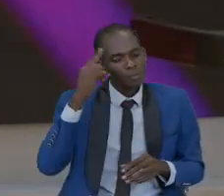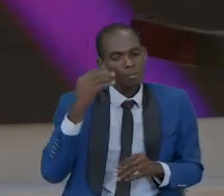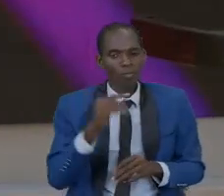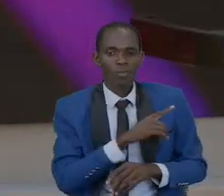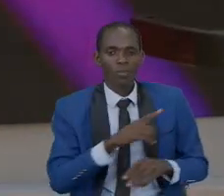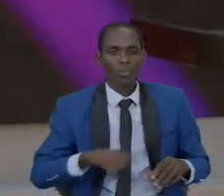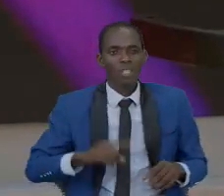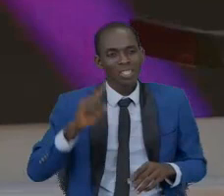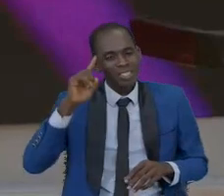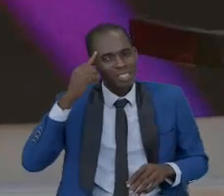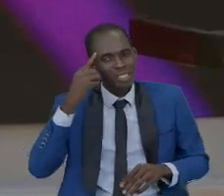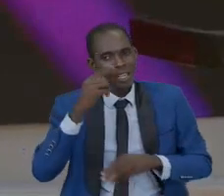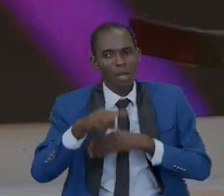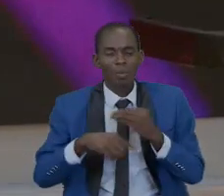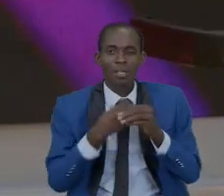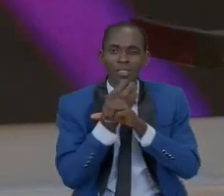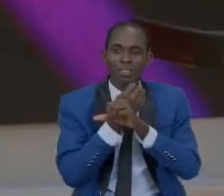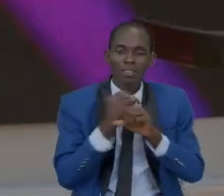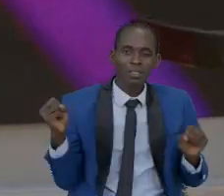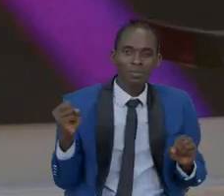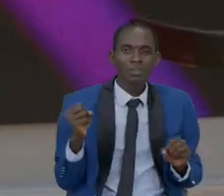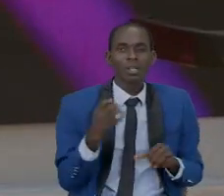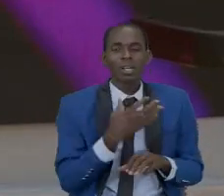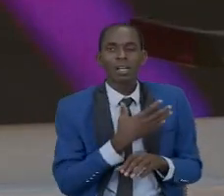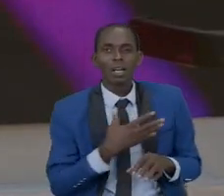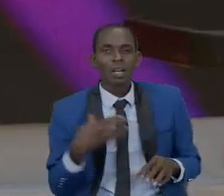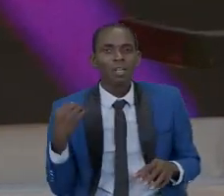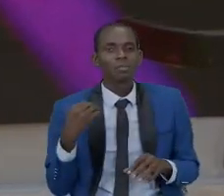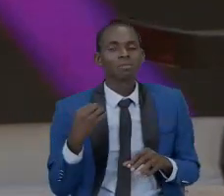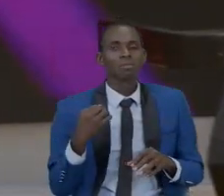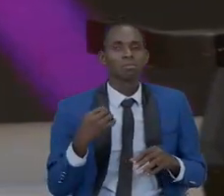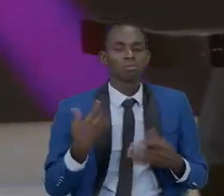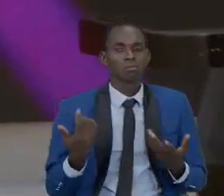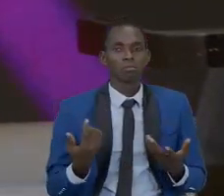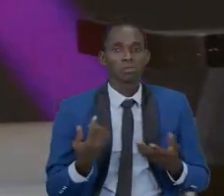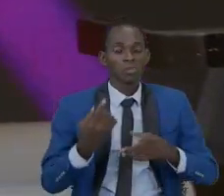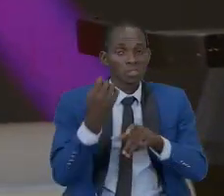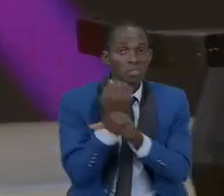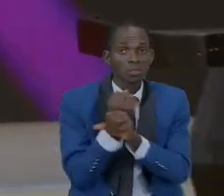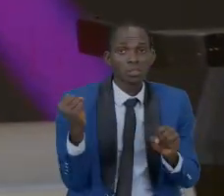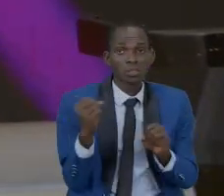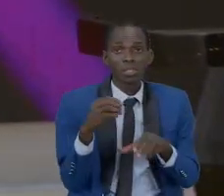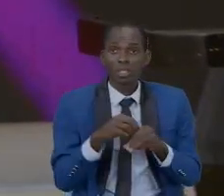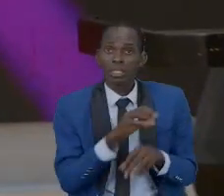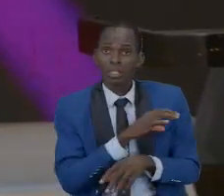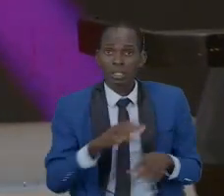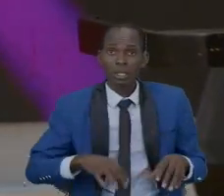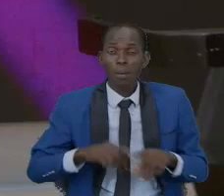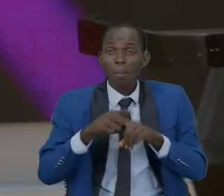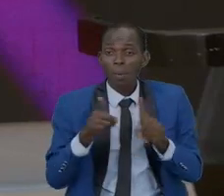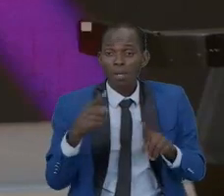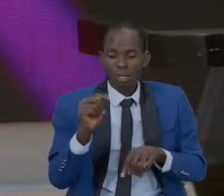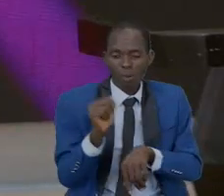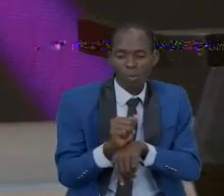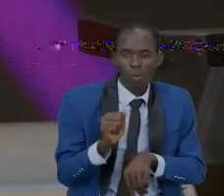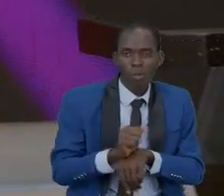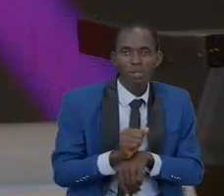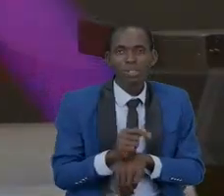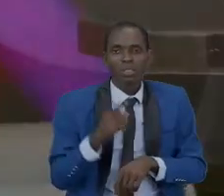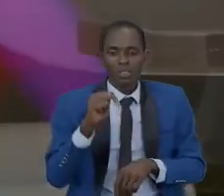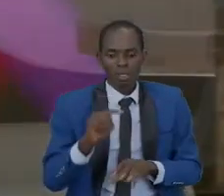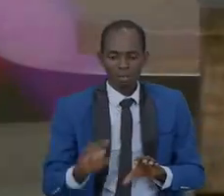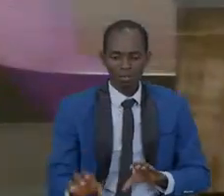law they see him of Salvation Sunday and the justification by faith in Christ but their works and their